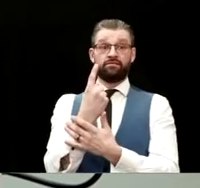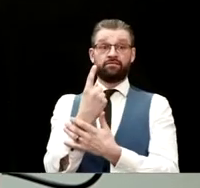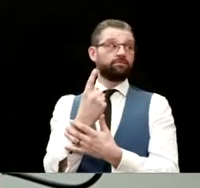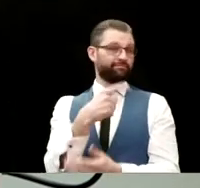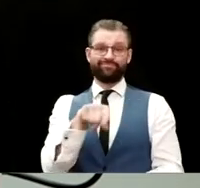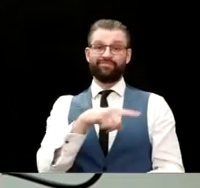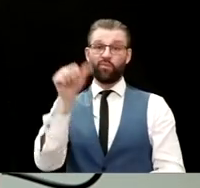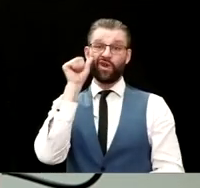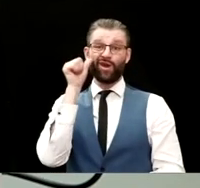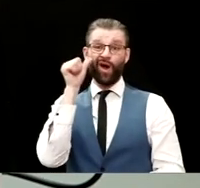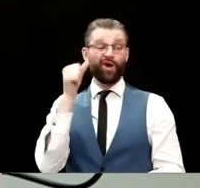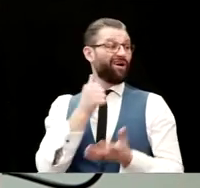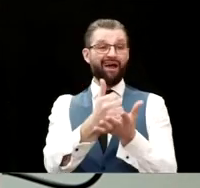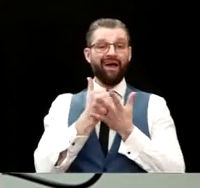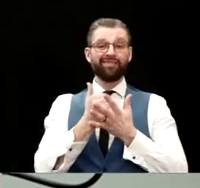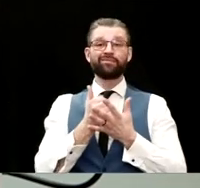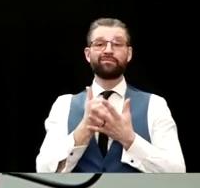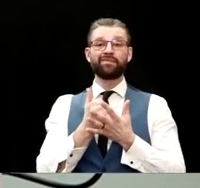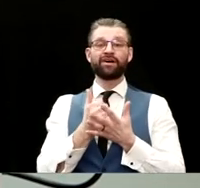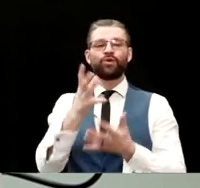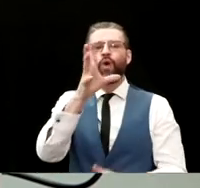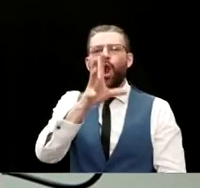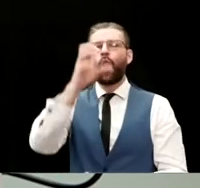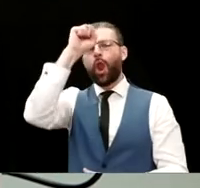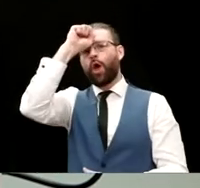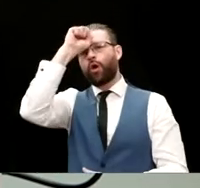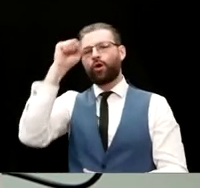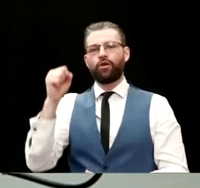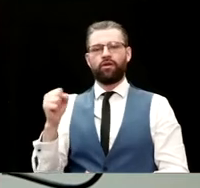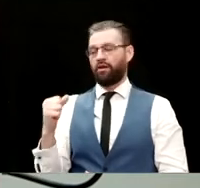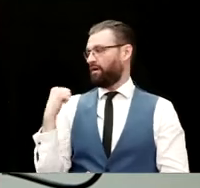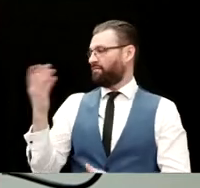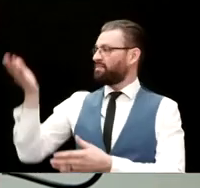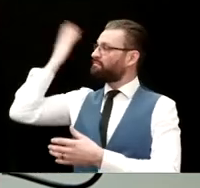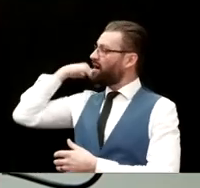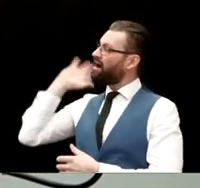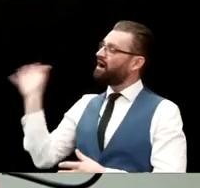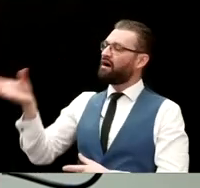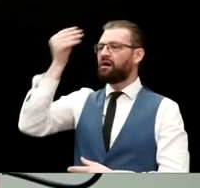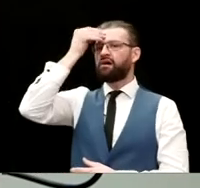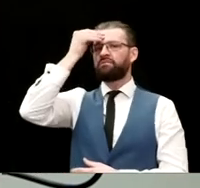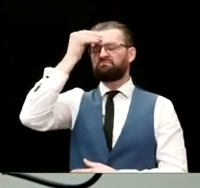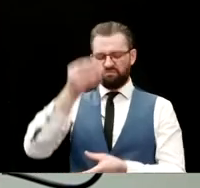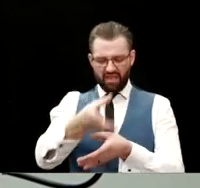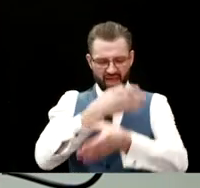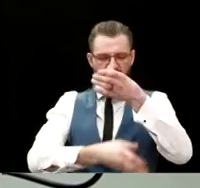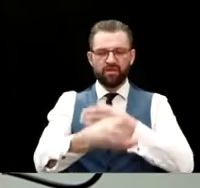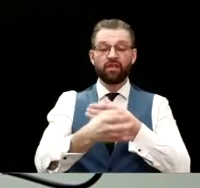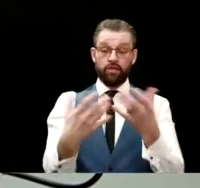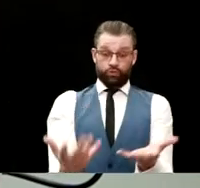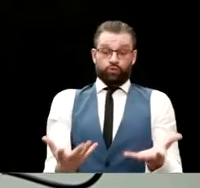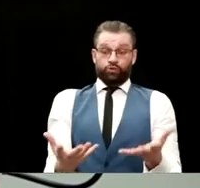today, helps us all learn more about the past, empathize with people today who are